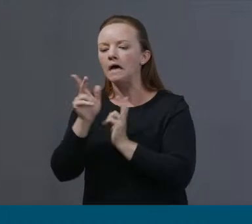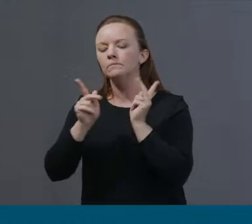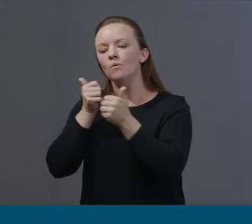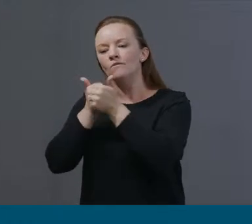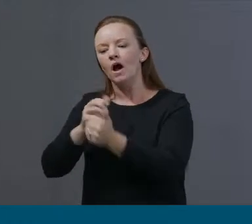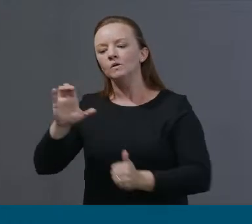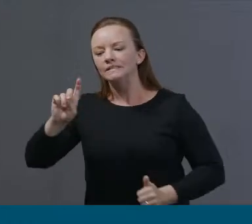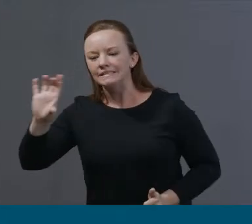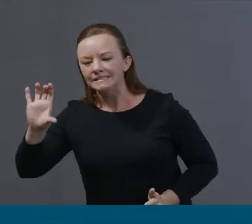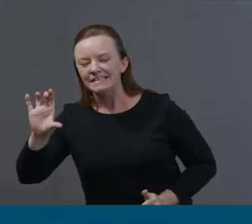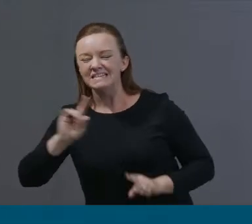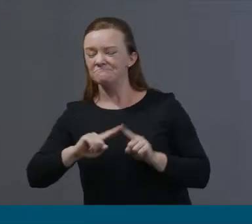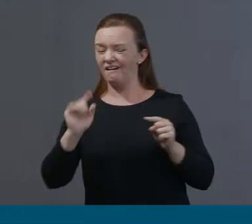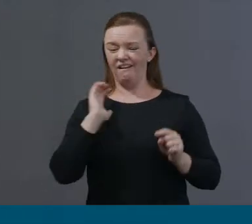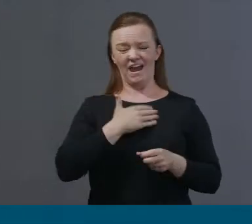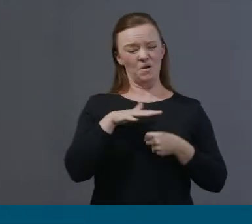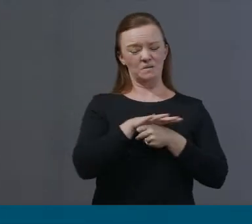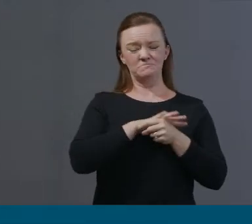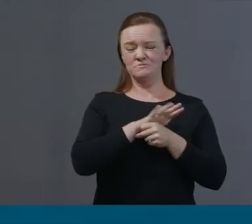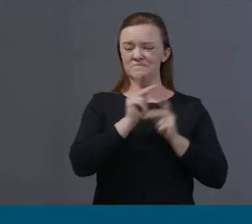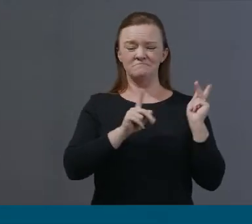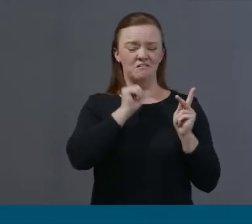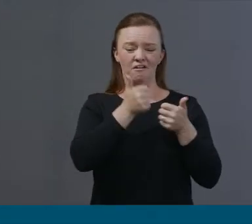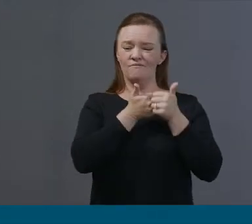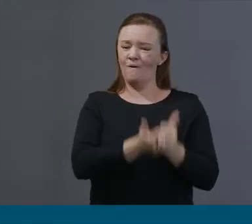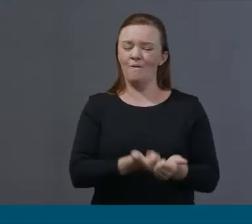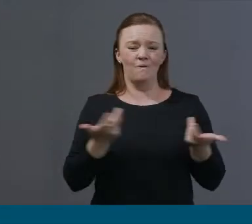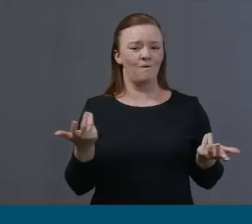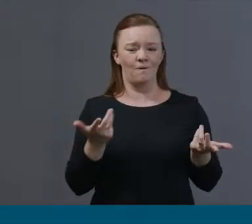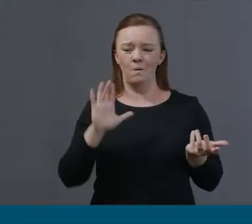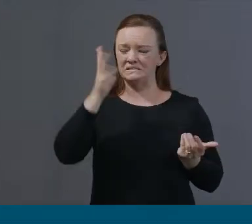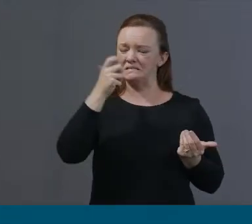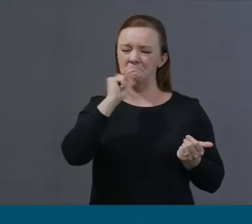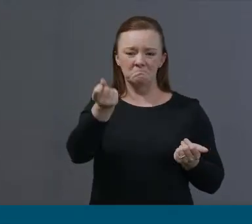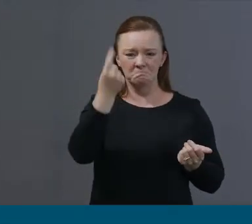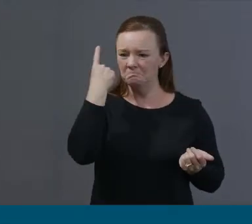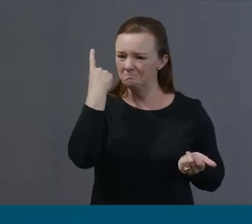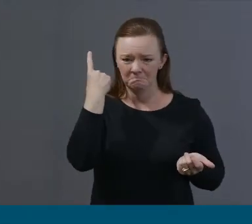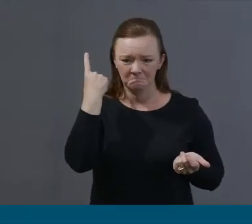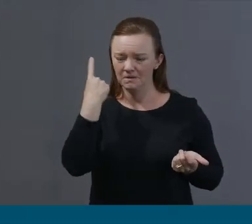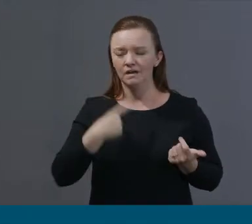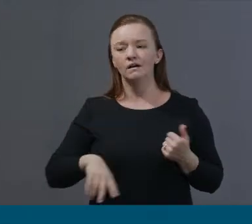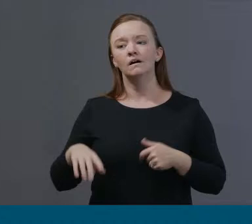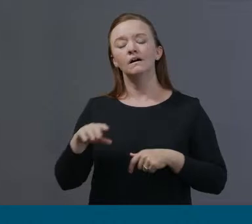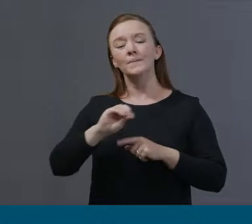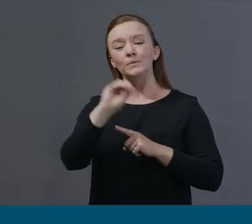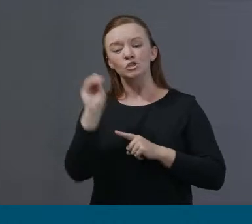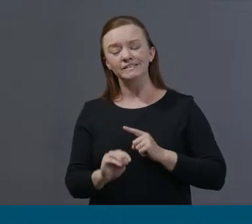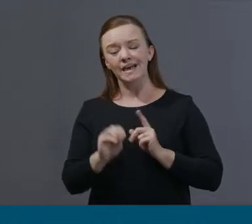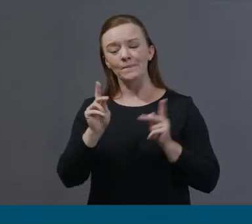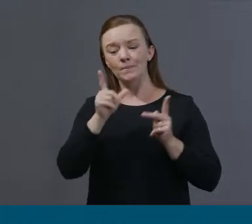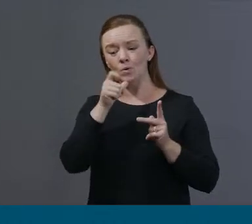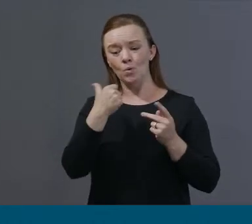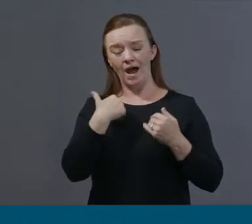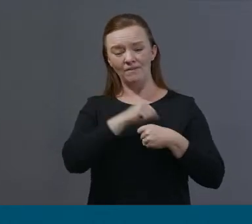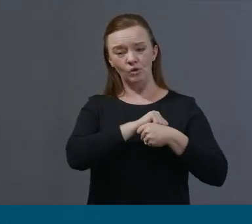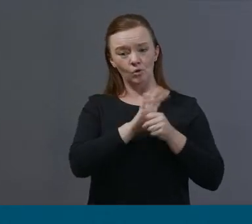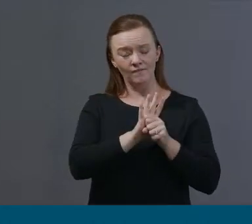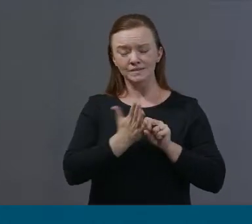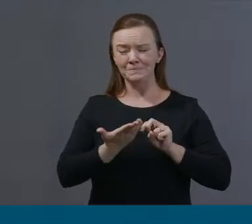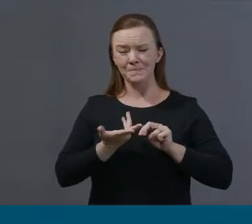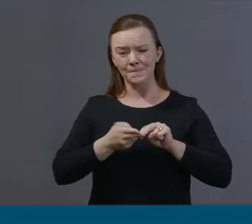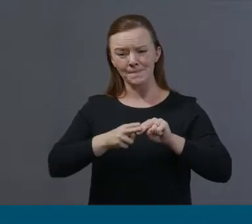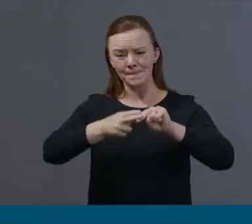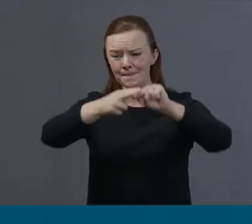simply not getting through. The rates of confirmed COVID-19 cases in our community are growing, and we don't see any sign of the